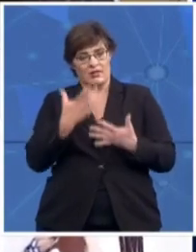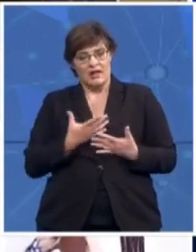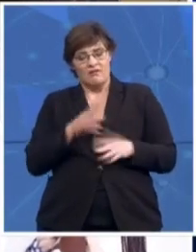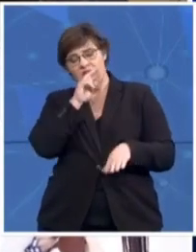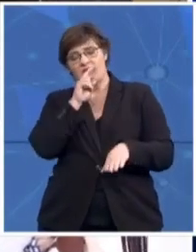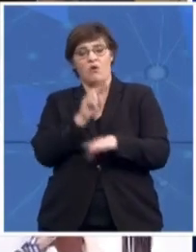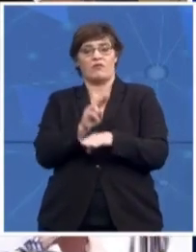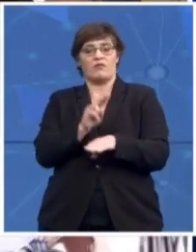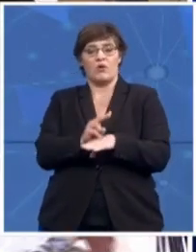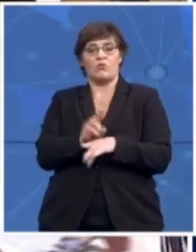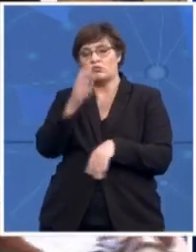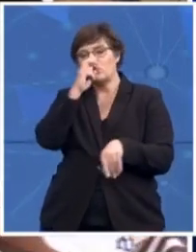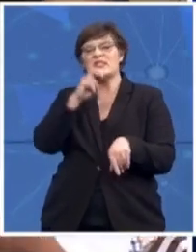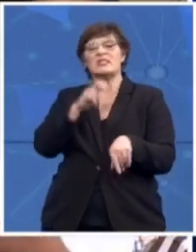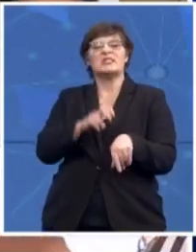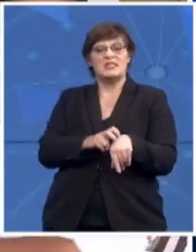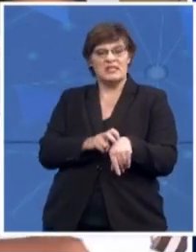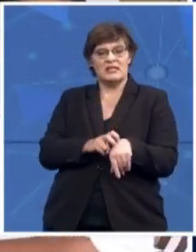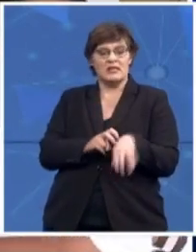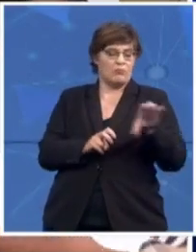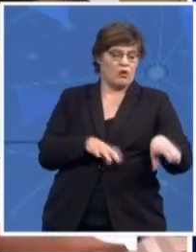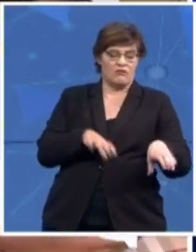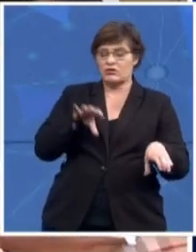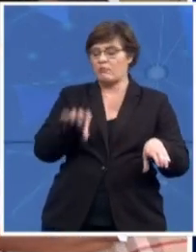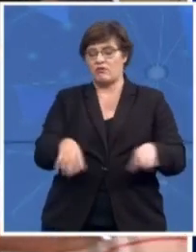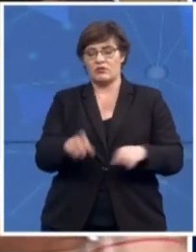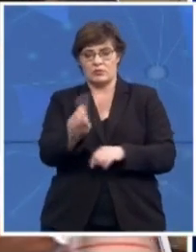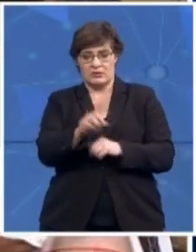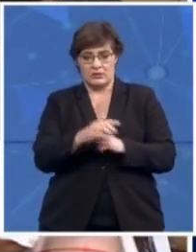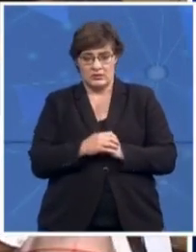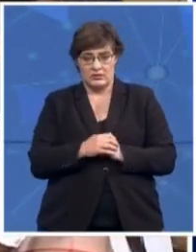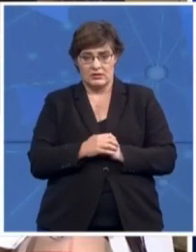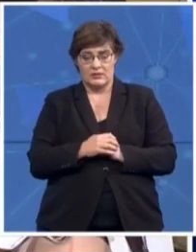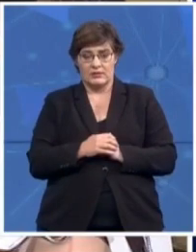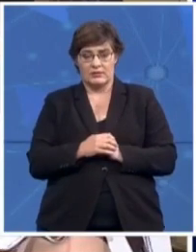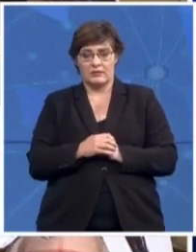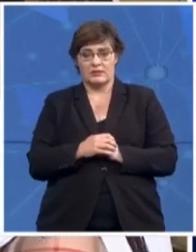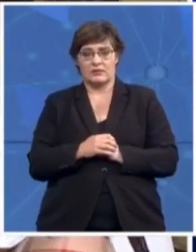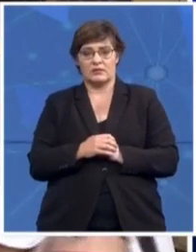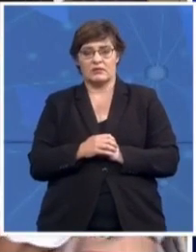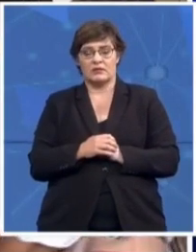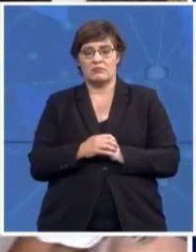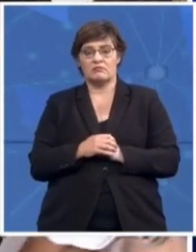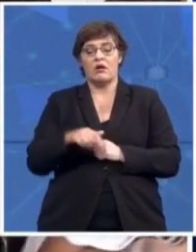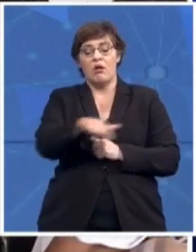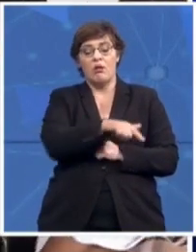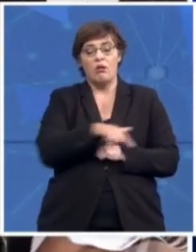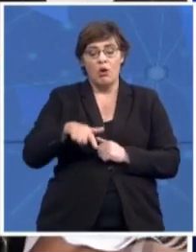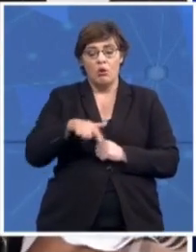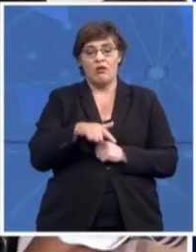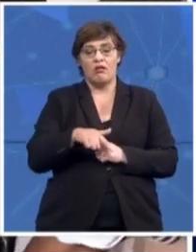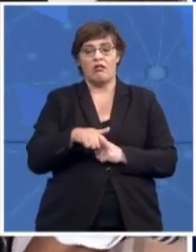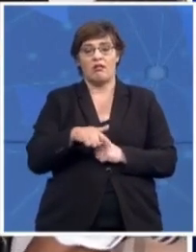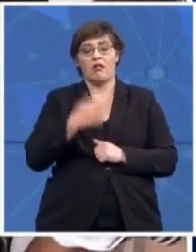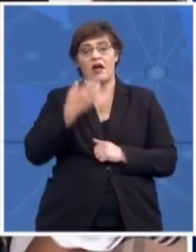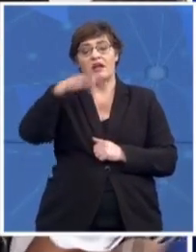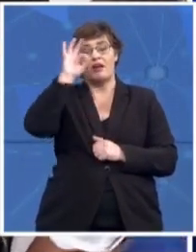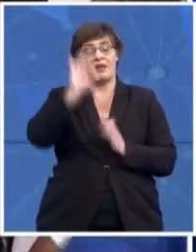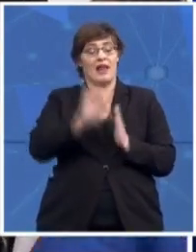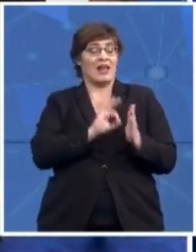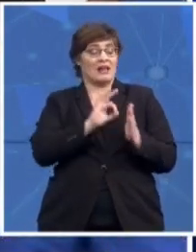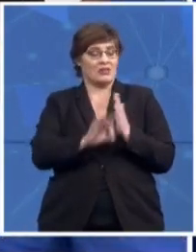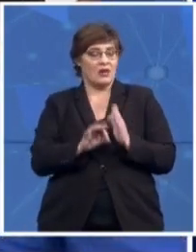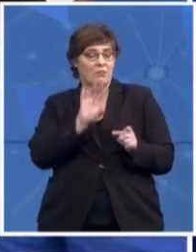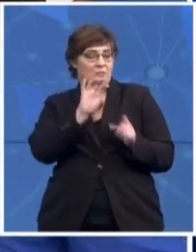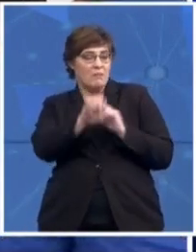various provinces. But, one thing that the local government elections afforded us as journalists is to be on the ground and find out exactly